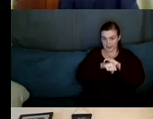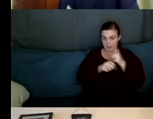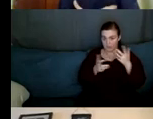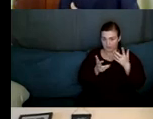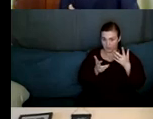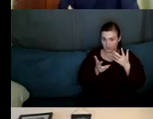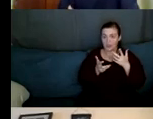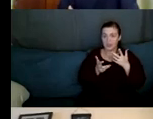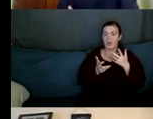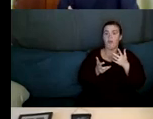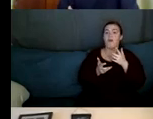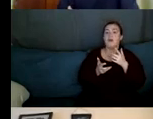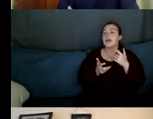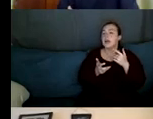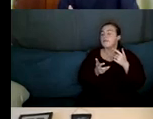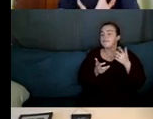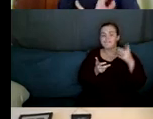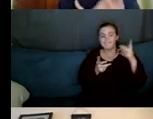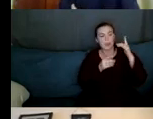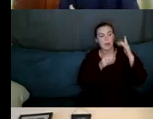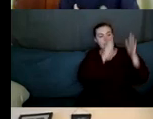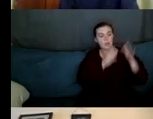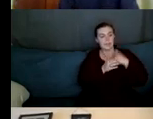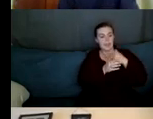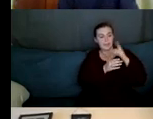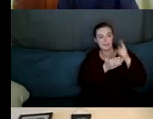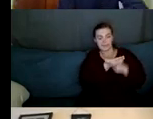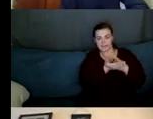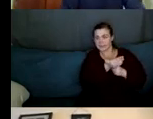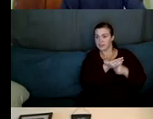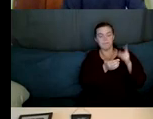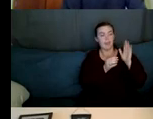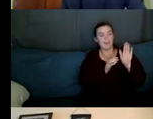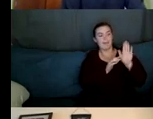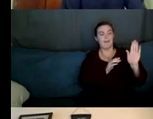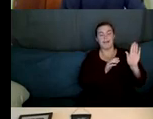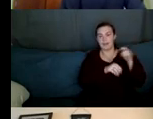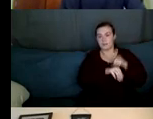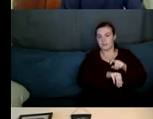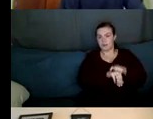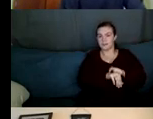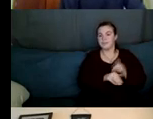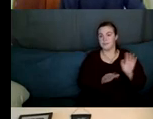saying whoever I'm talking about, their time that they function in on a day-to-day basis.